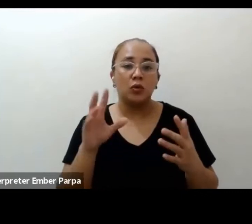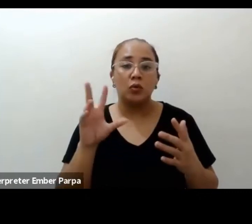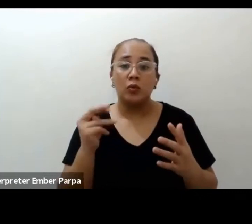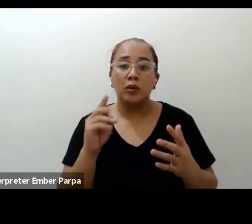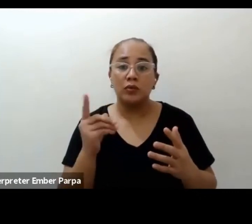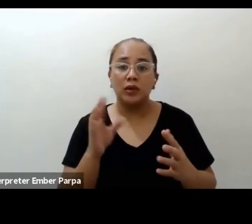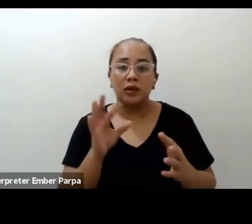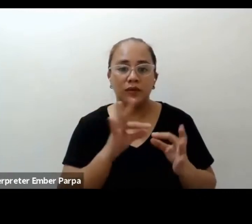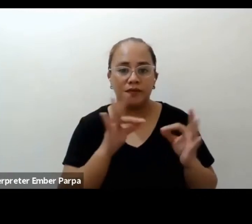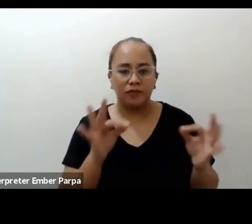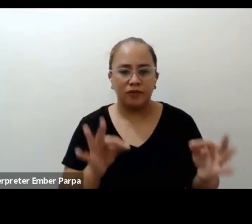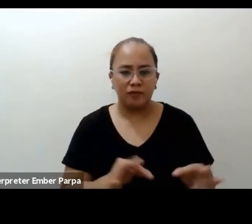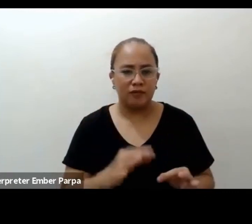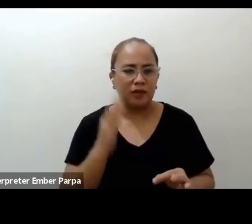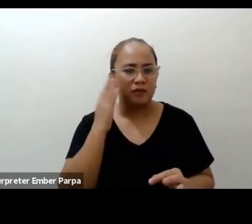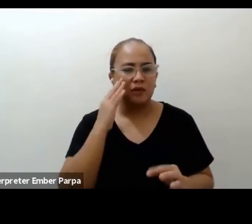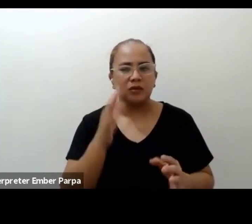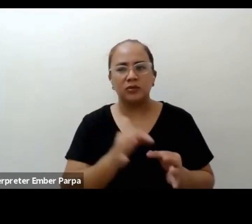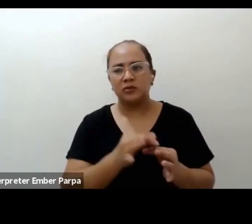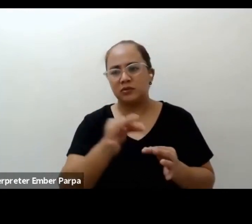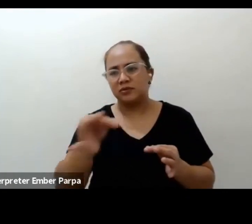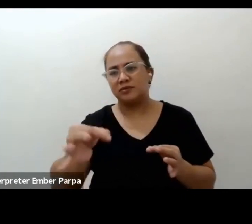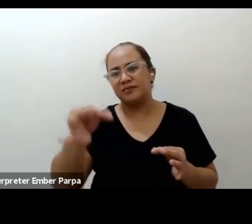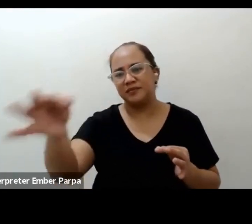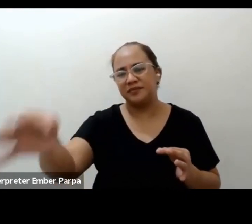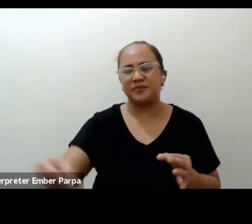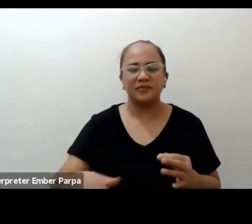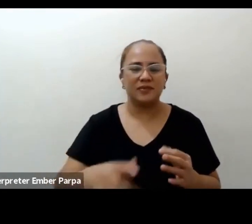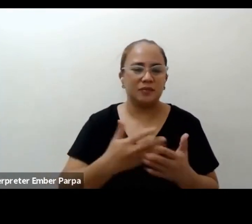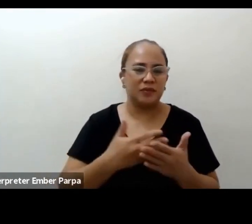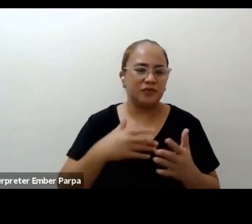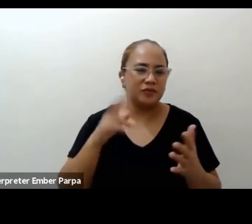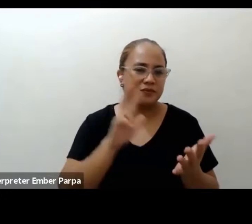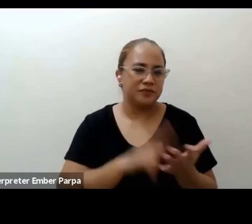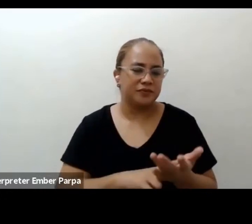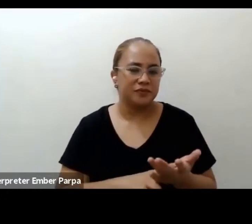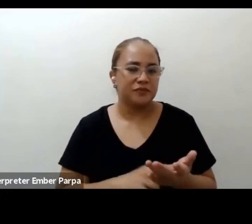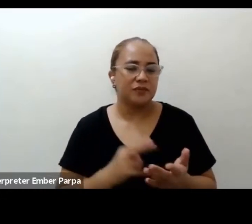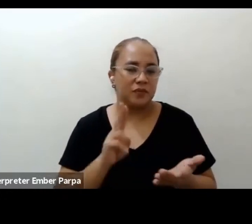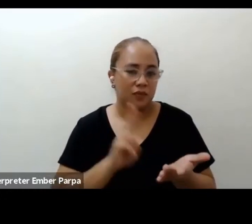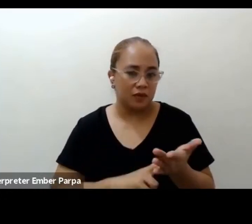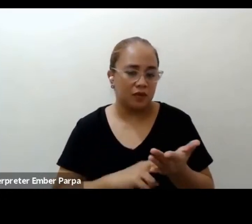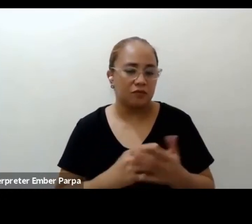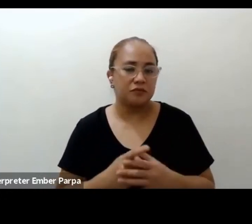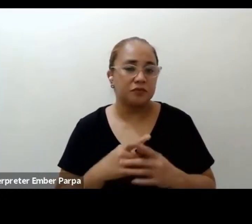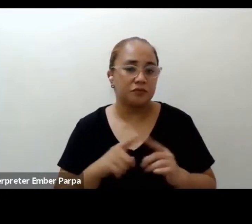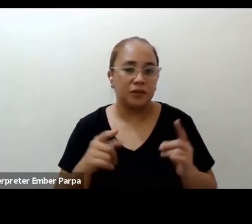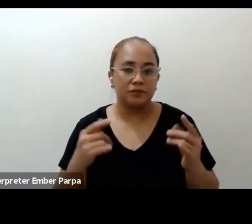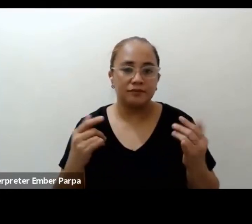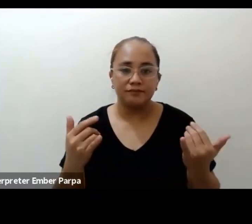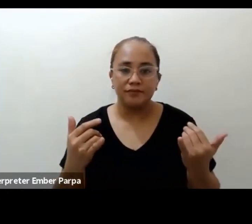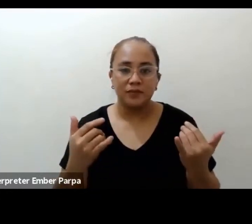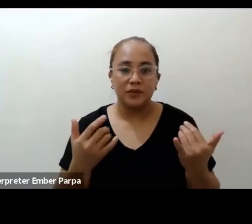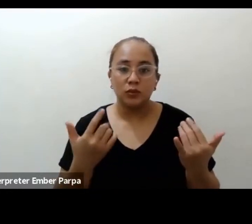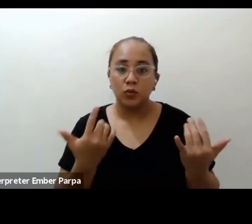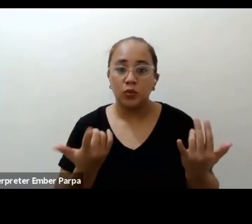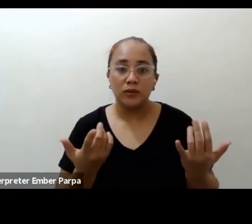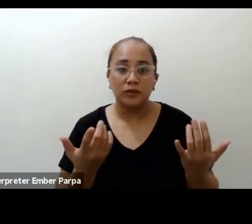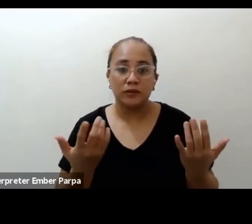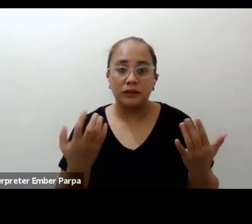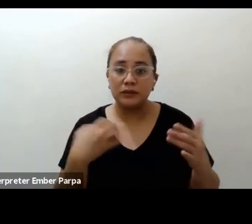syempre, alam natin na medyo matagal po yung bagong ma-implement. Pero ang pumapasok dito